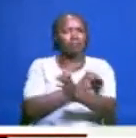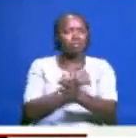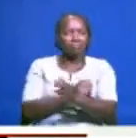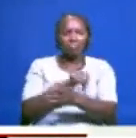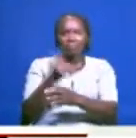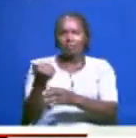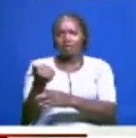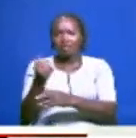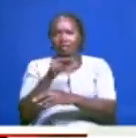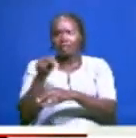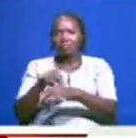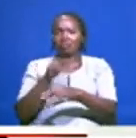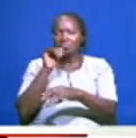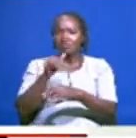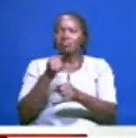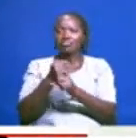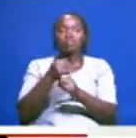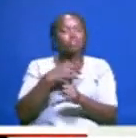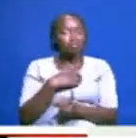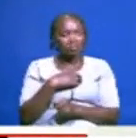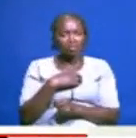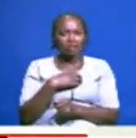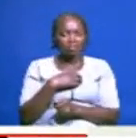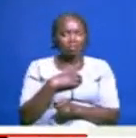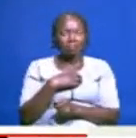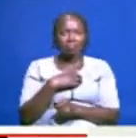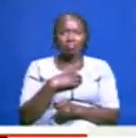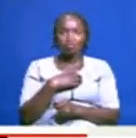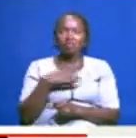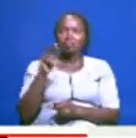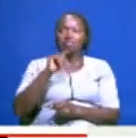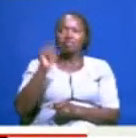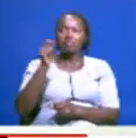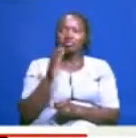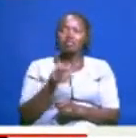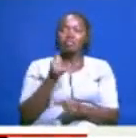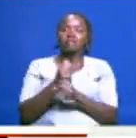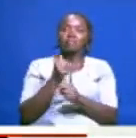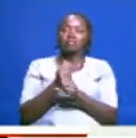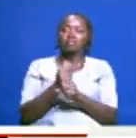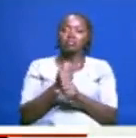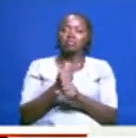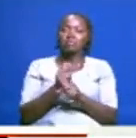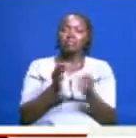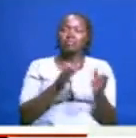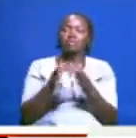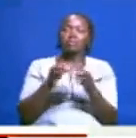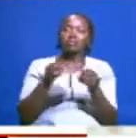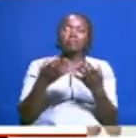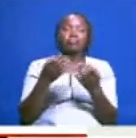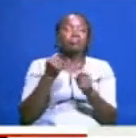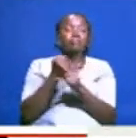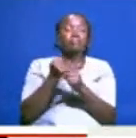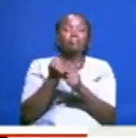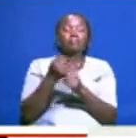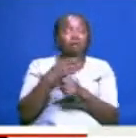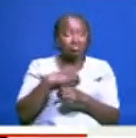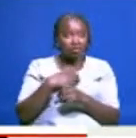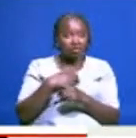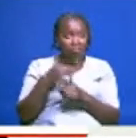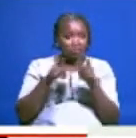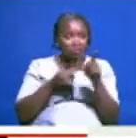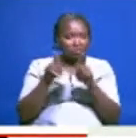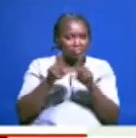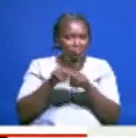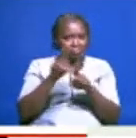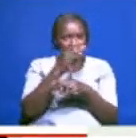so much so that even work permits that, you know, normal Kenyans can do in the streets, we are granting work permits to foreigners to do the same thing?